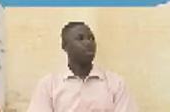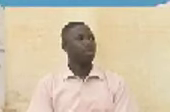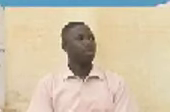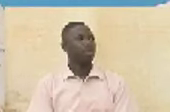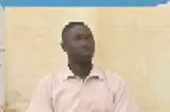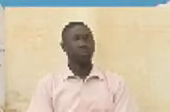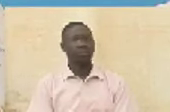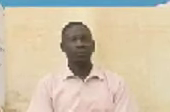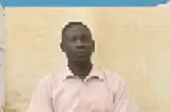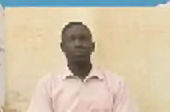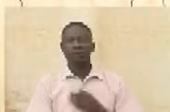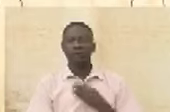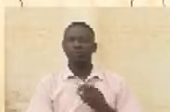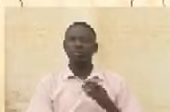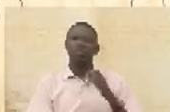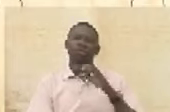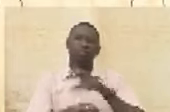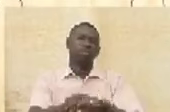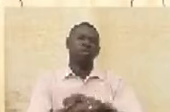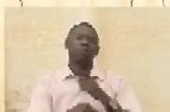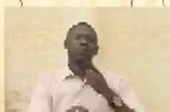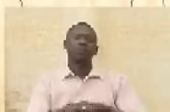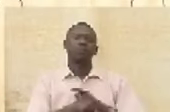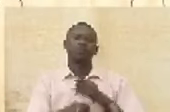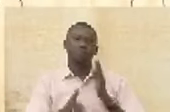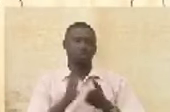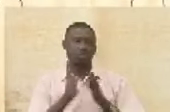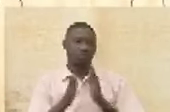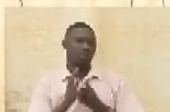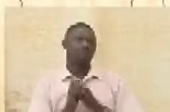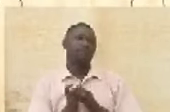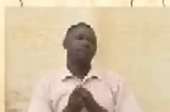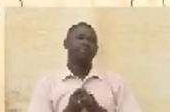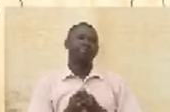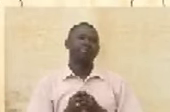she was caught on the run when she was running.